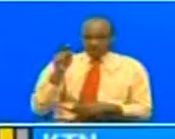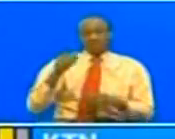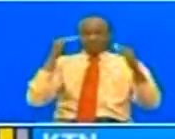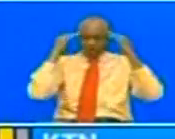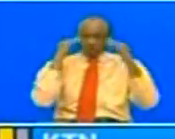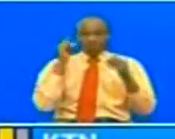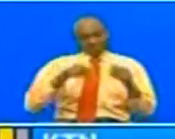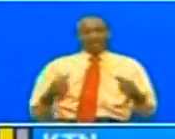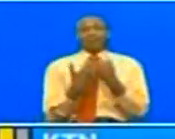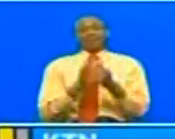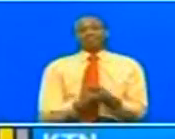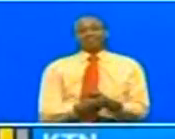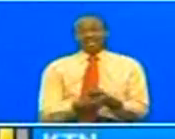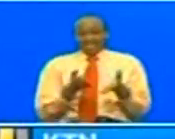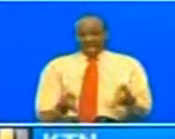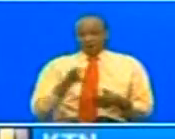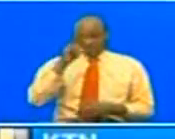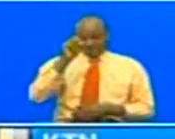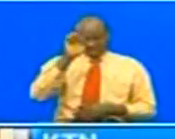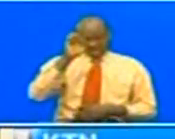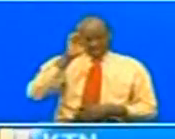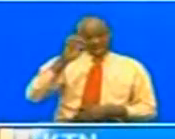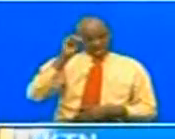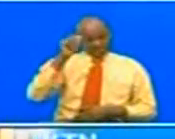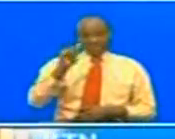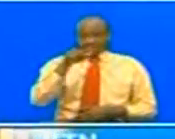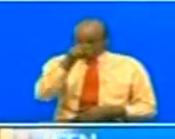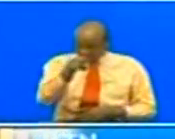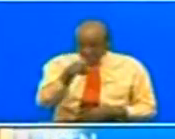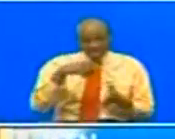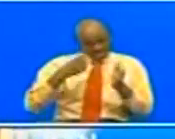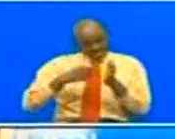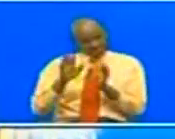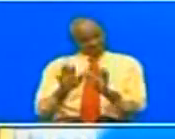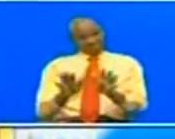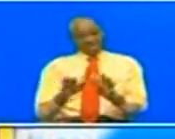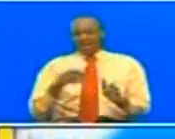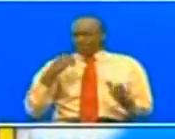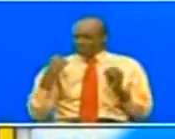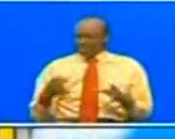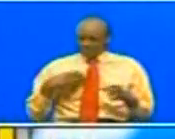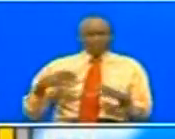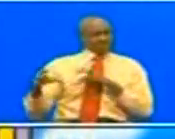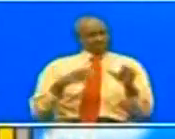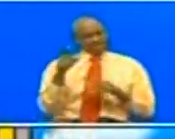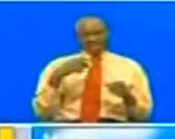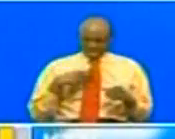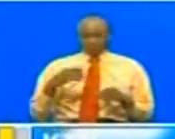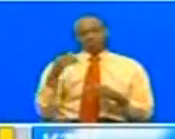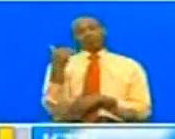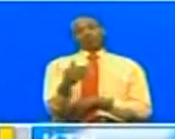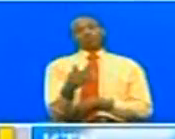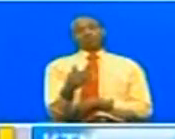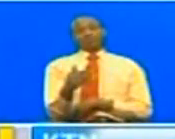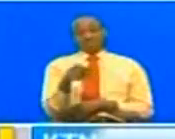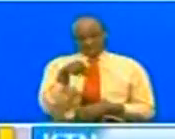of law. NEMA has started a decommissioning strategy for the facility that has brought untold suffering to the residents of Owino Uhuru,